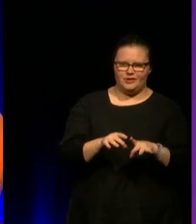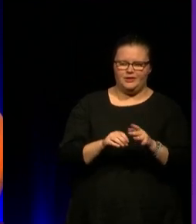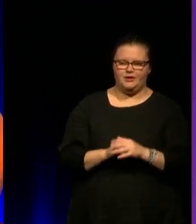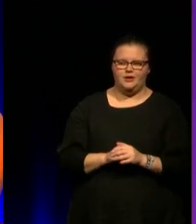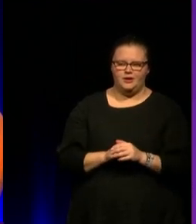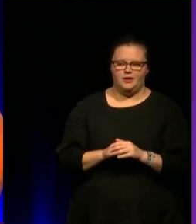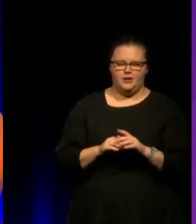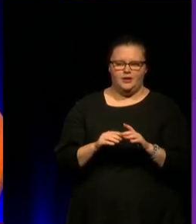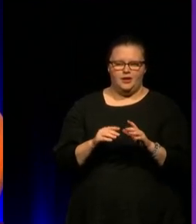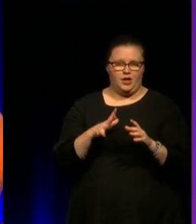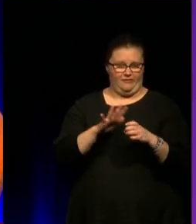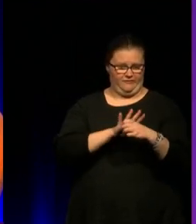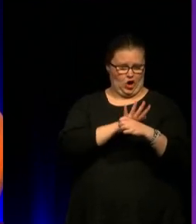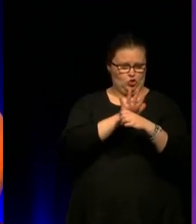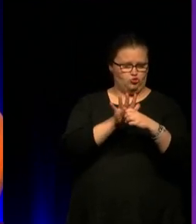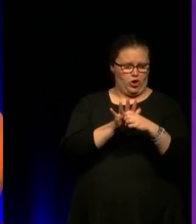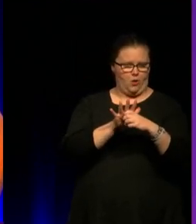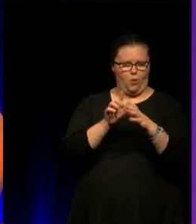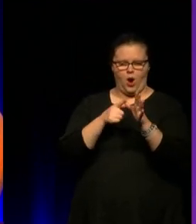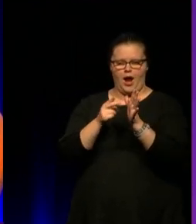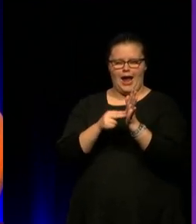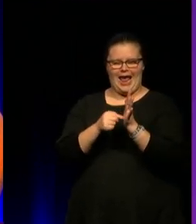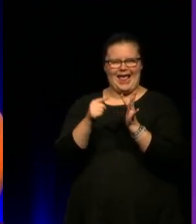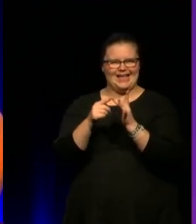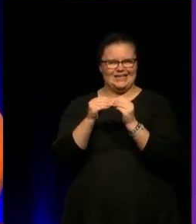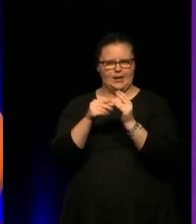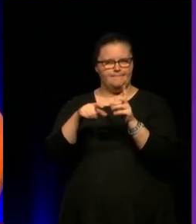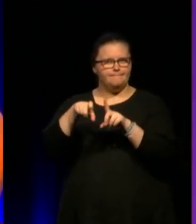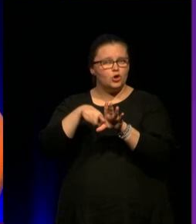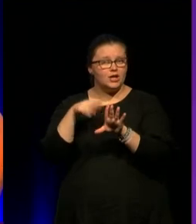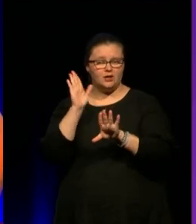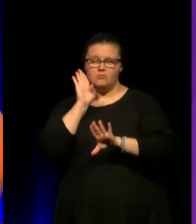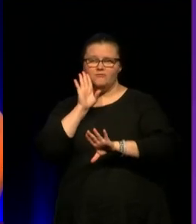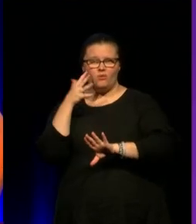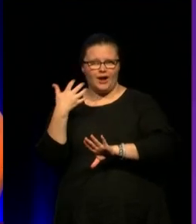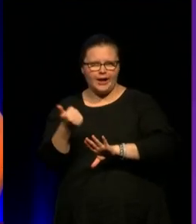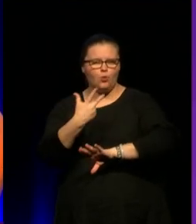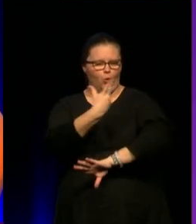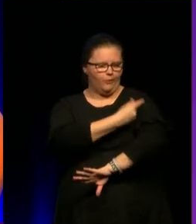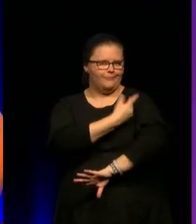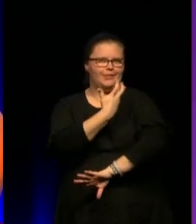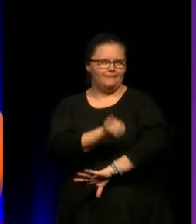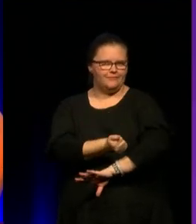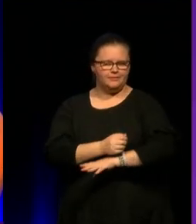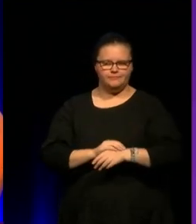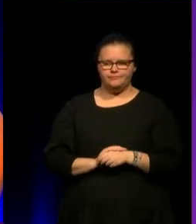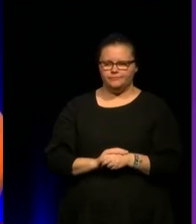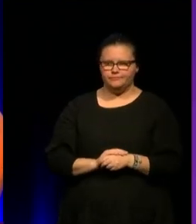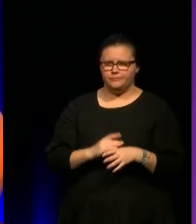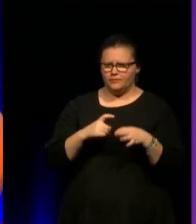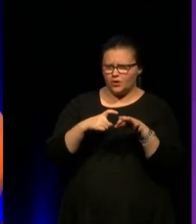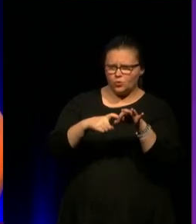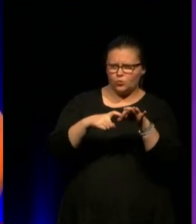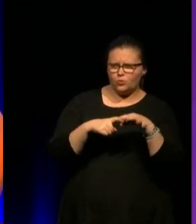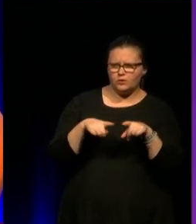So have you got COVID right now, as well as antibody testing? Have you had it in the past, or have you been vaccinated? Final question for the audience too. Have you thought